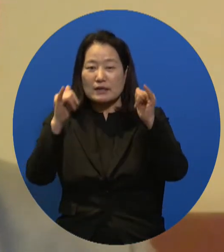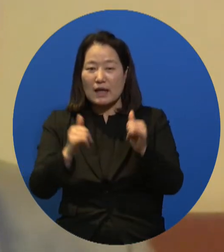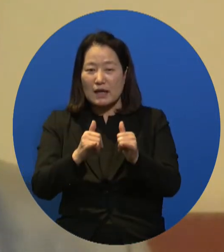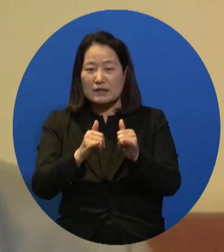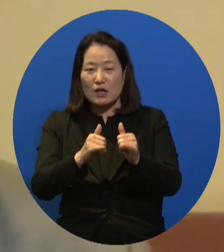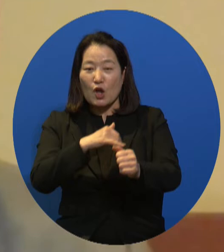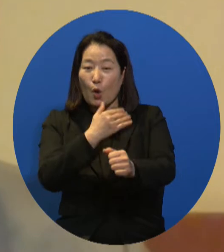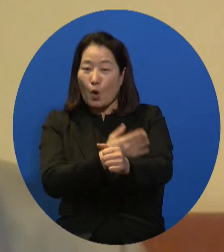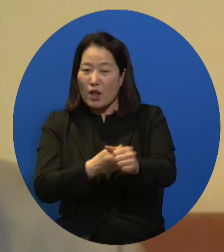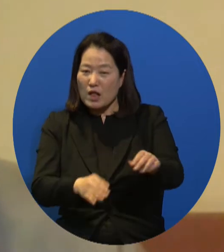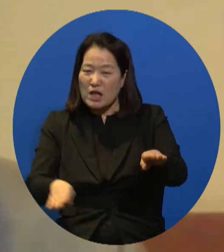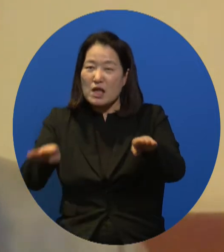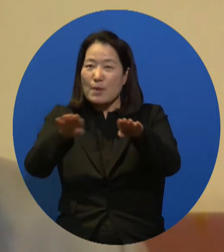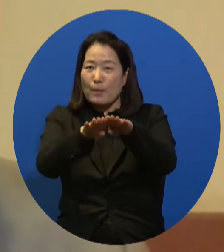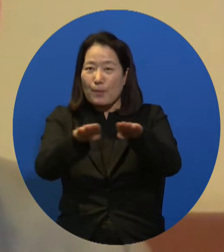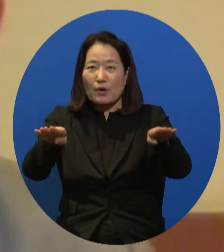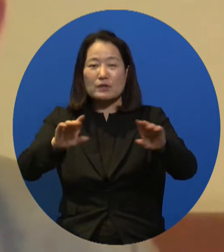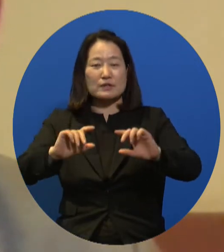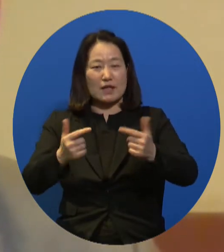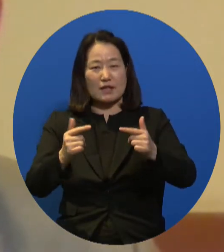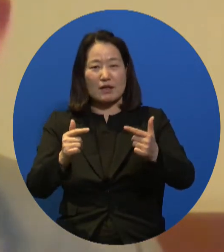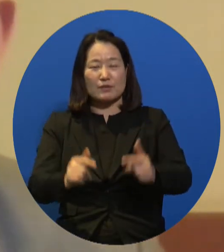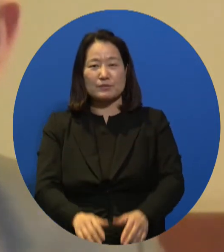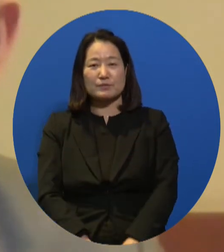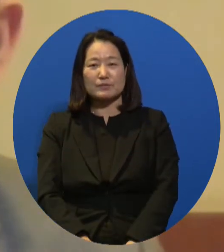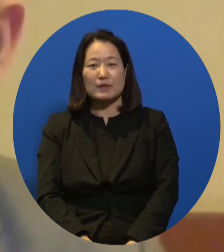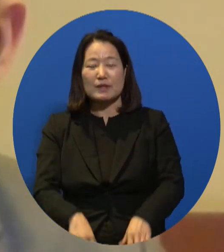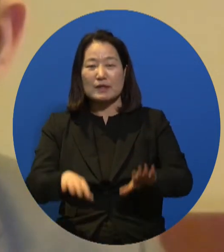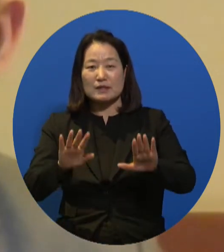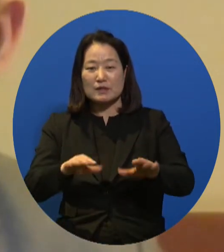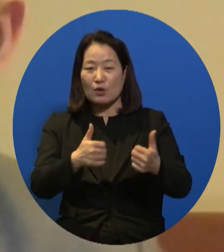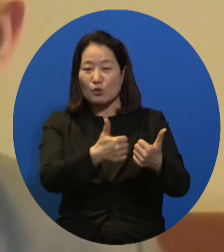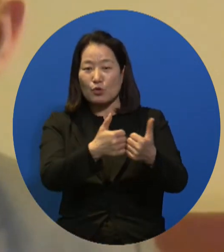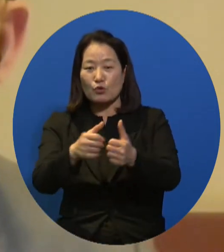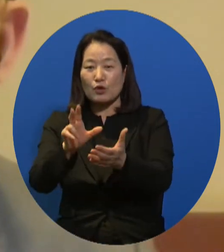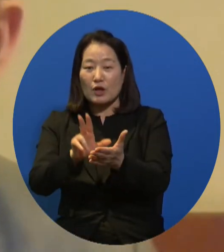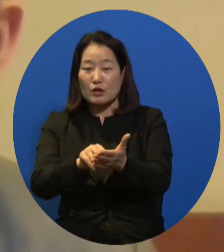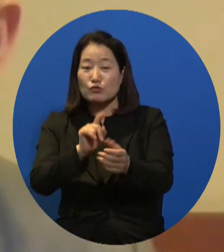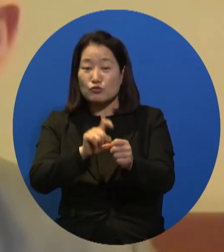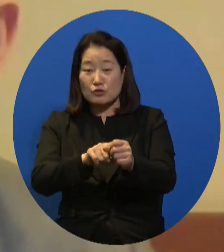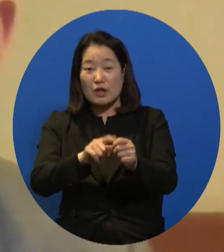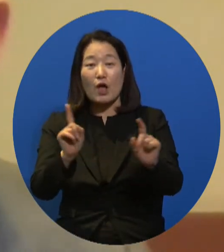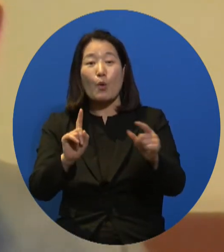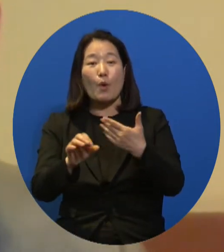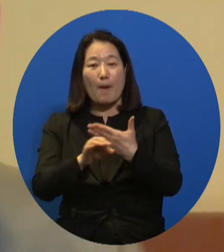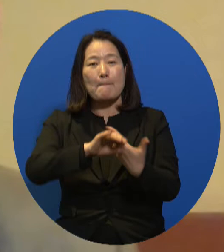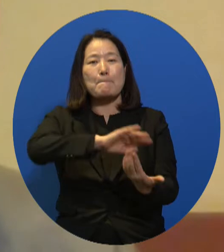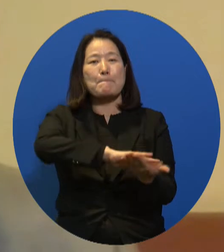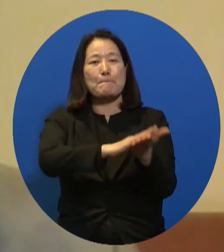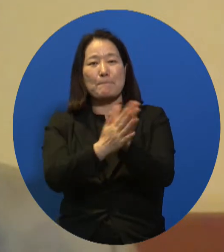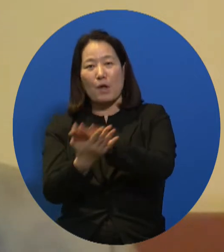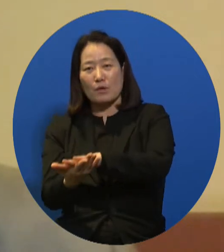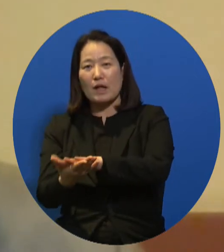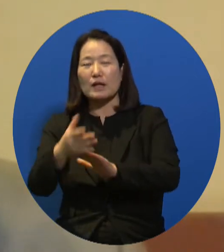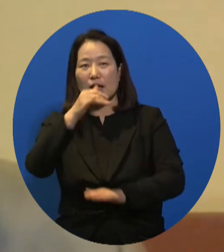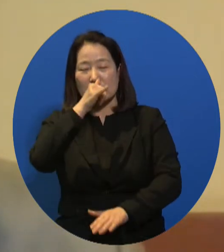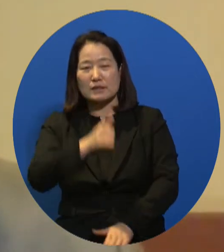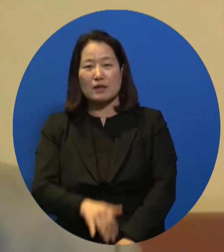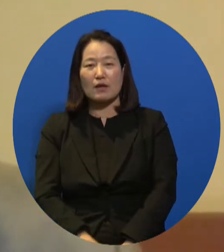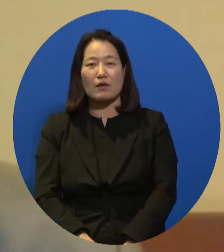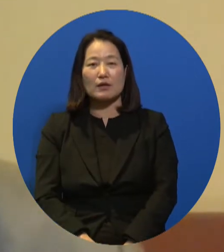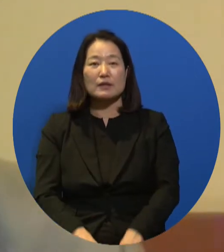the debate has more fundamentally shifted in favor of enforcement of binding rights